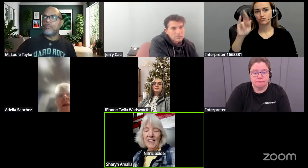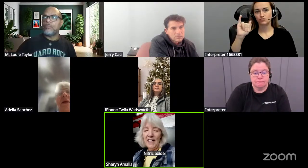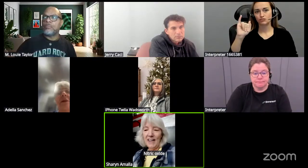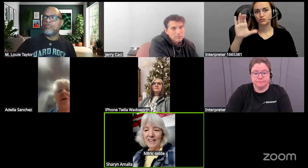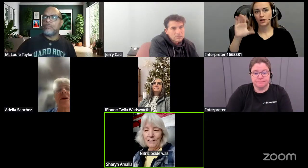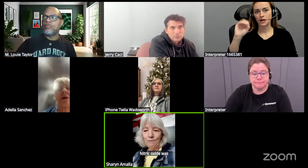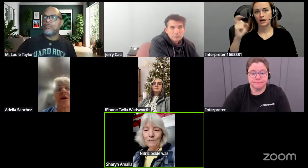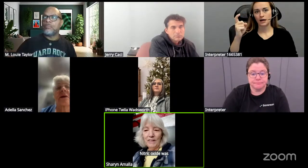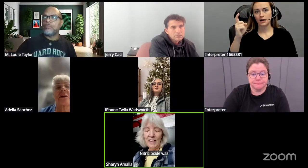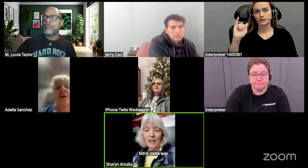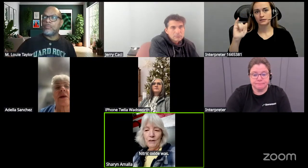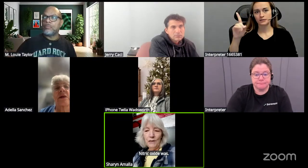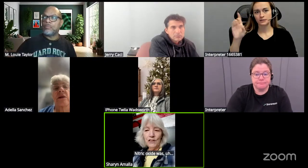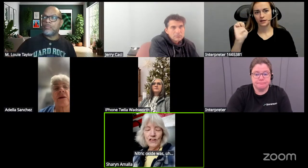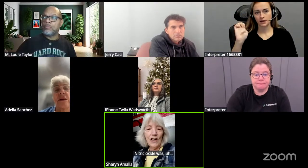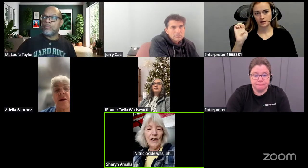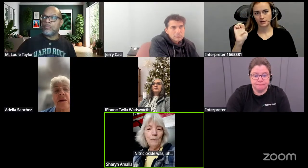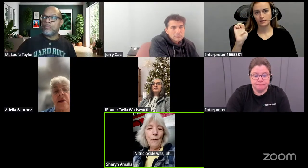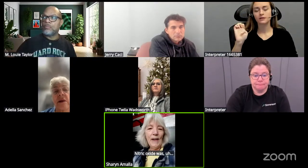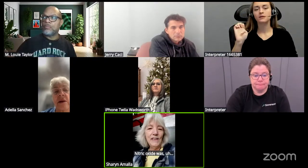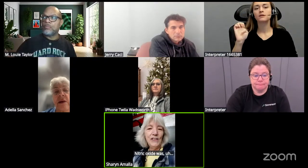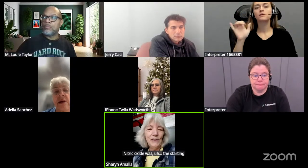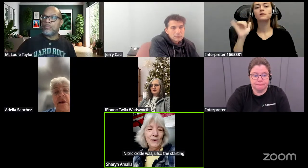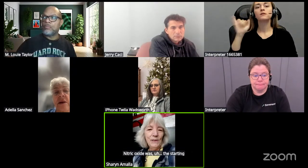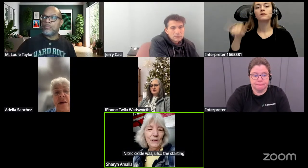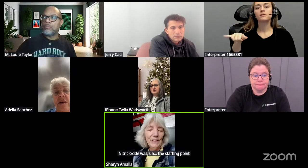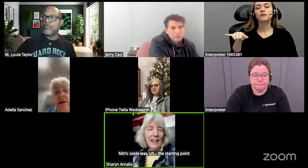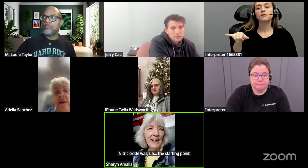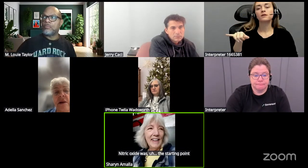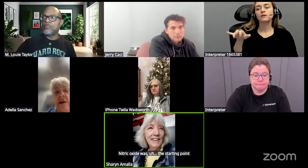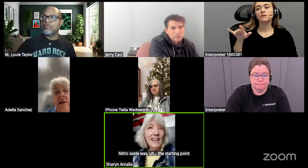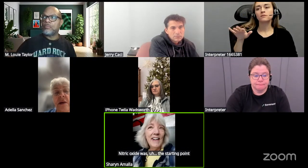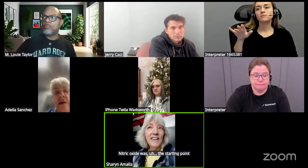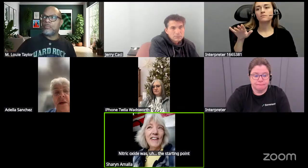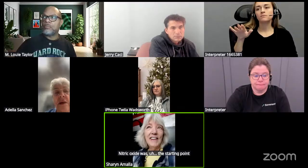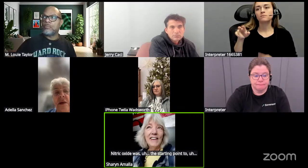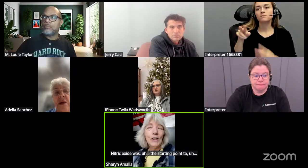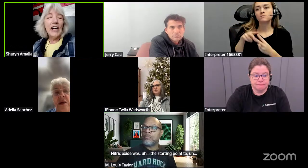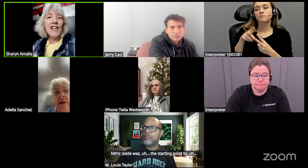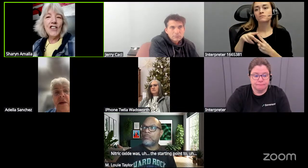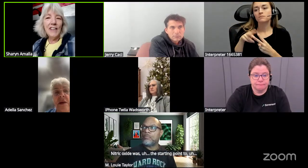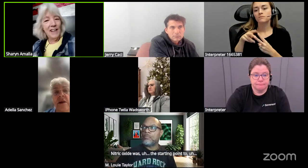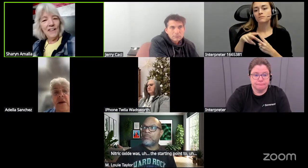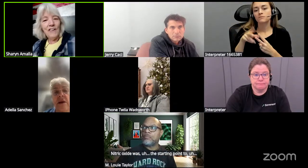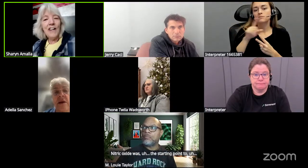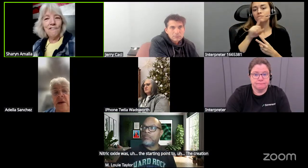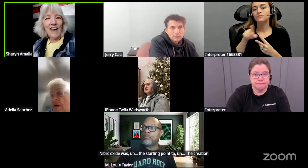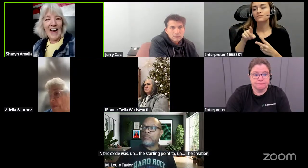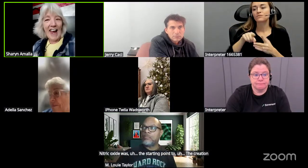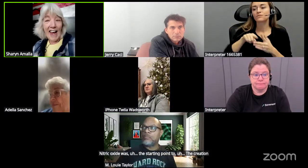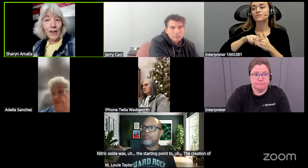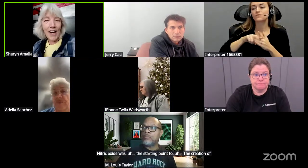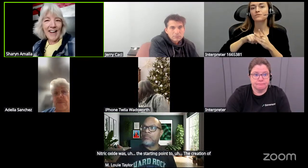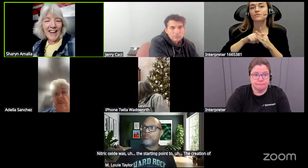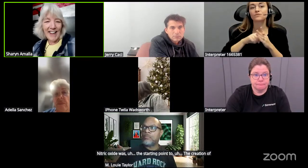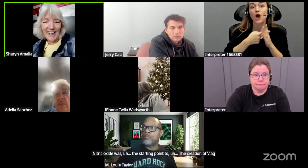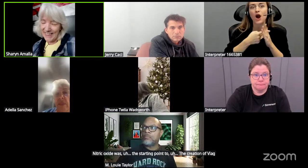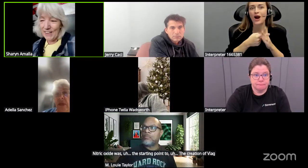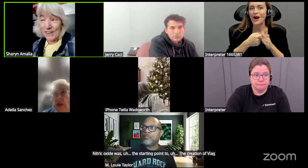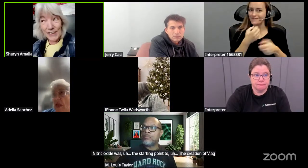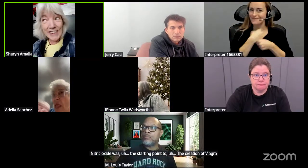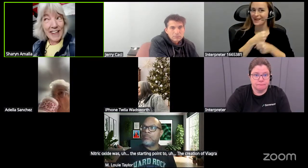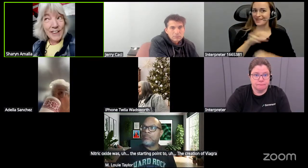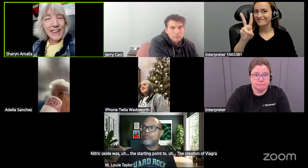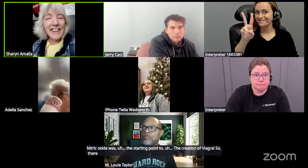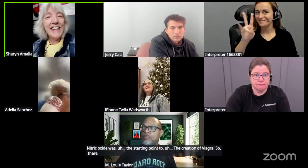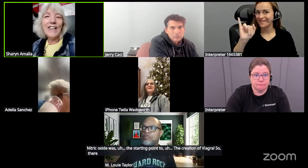was the starting point to the creation of Viagra. So